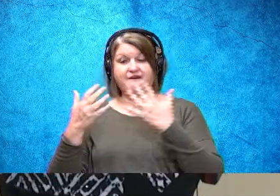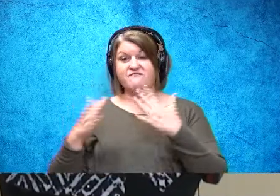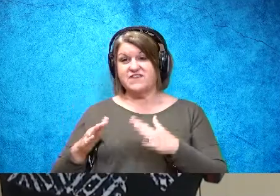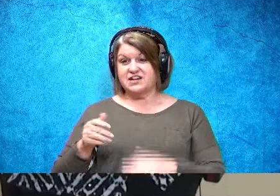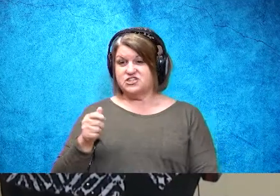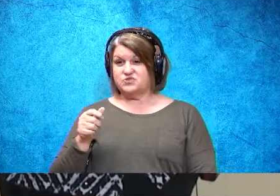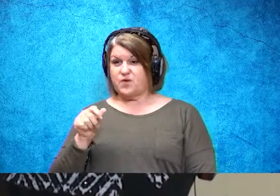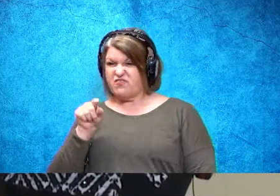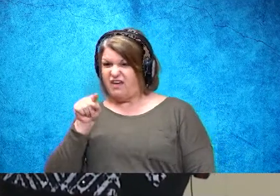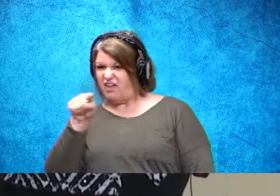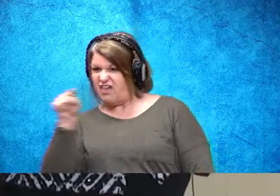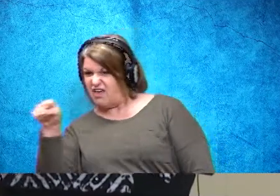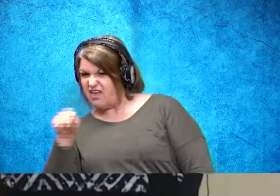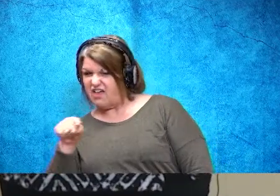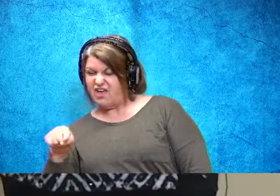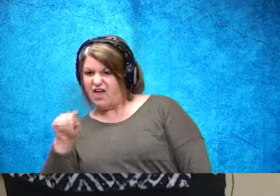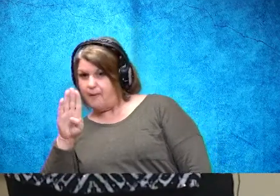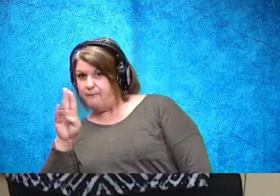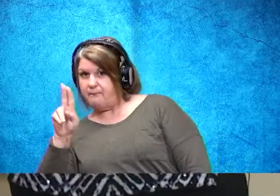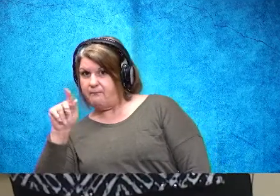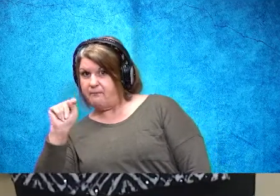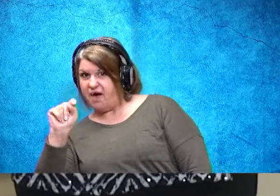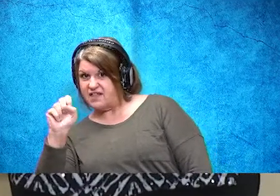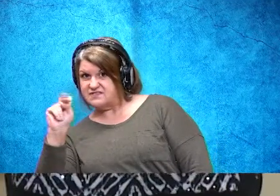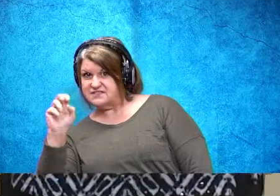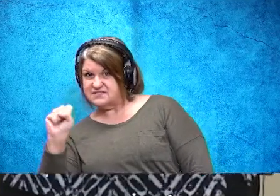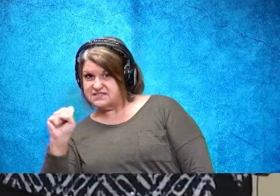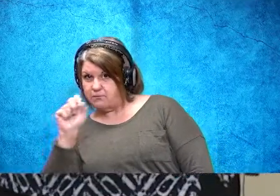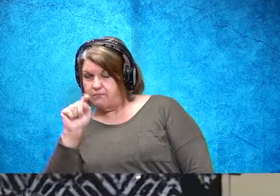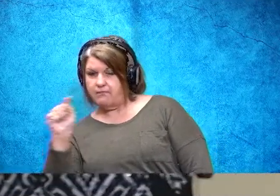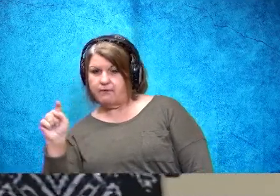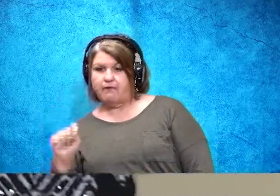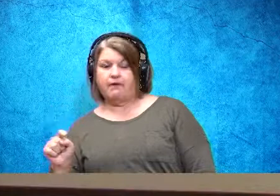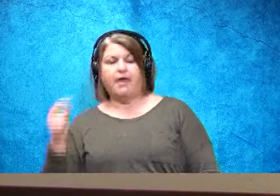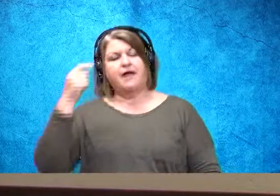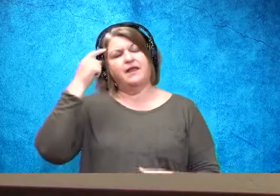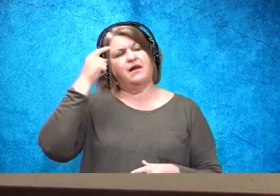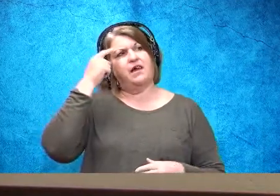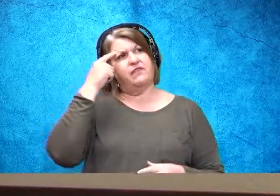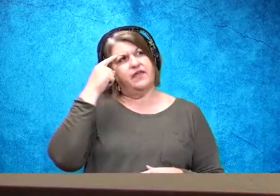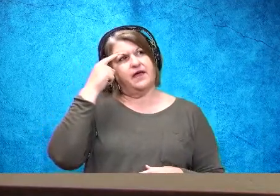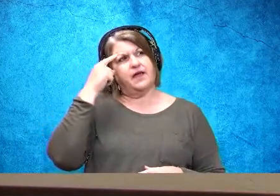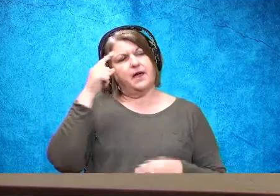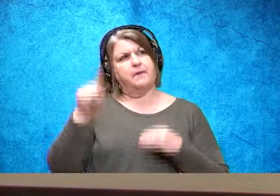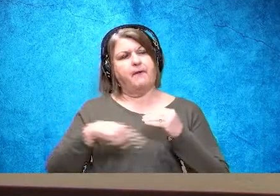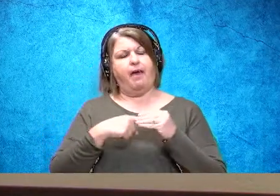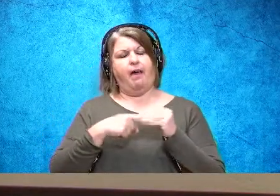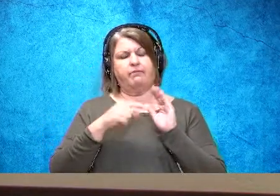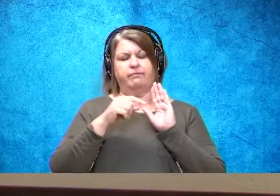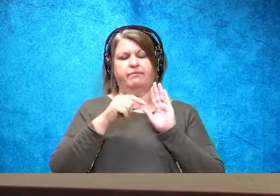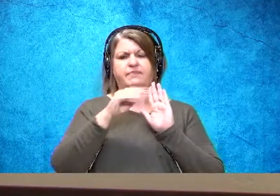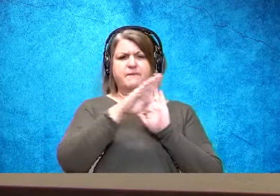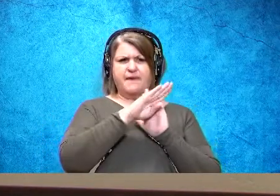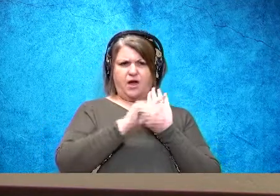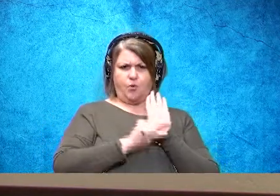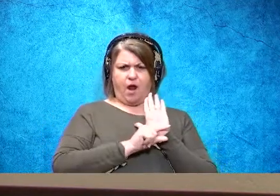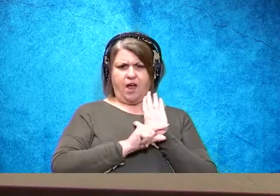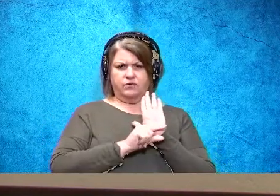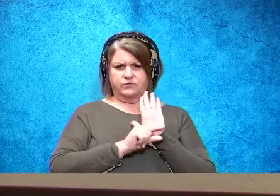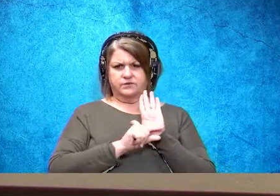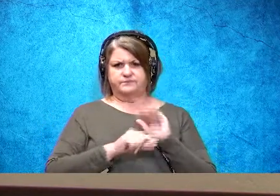robot, but I want to think about what to do with the space behind it. All right, let's go to the next